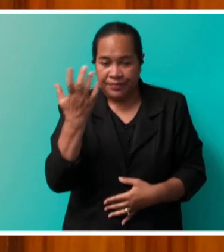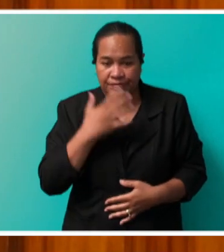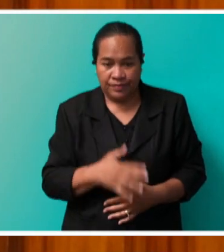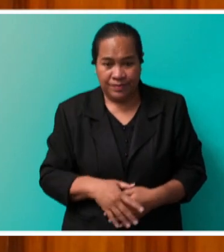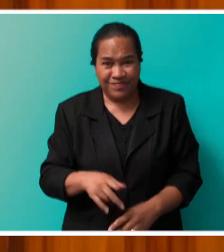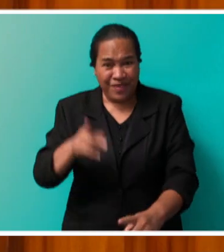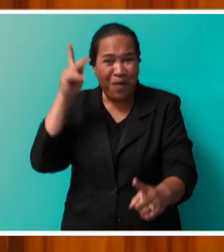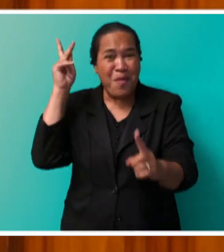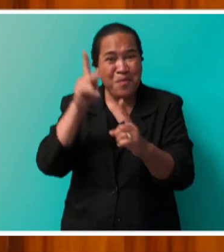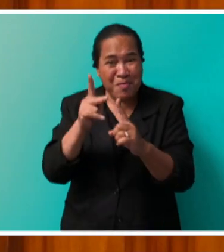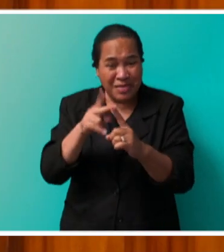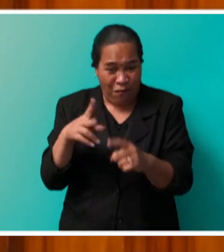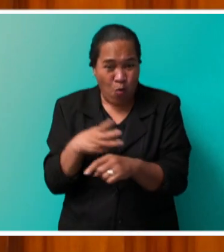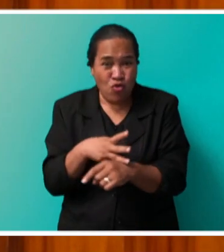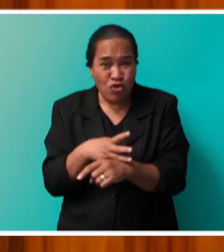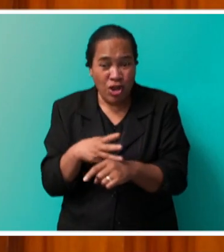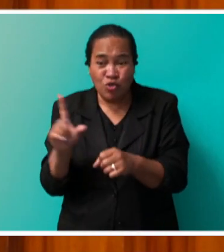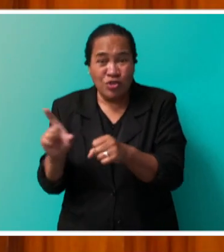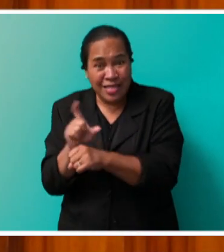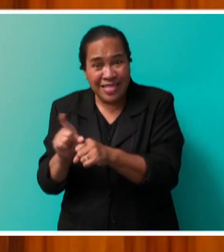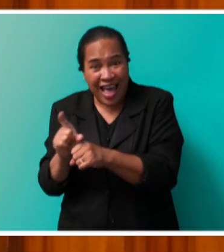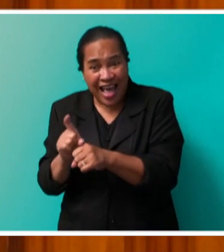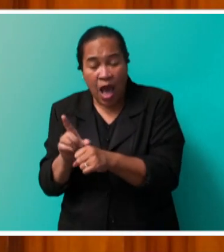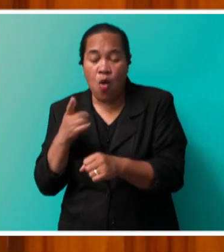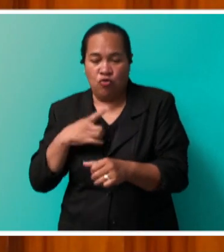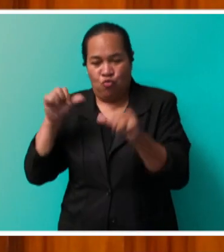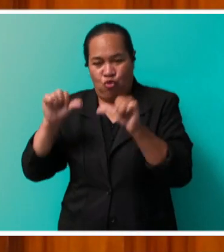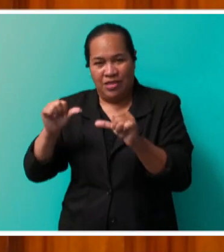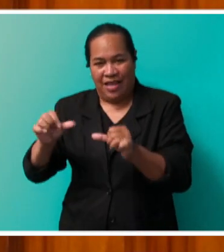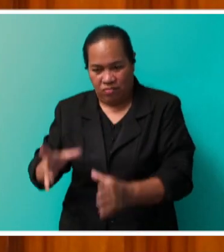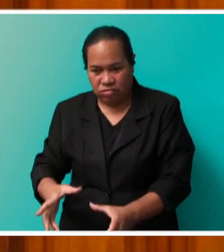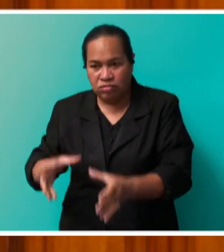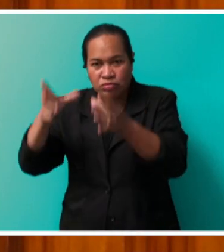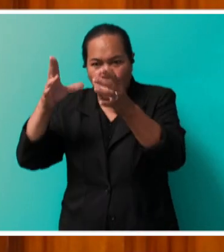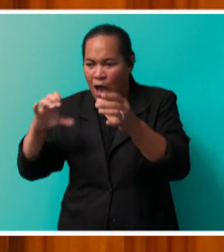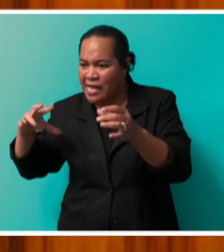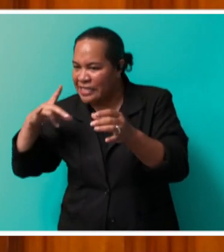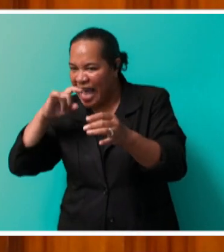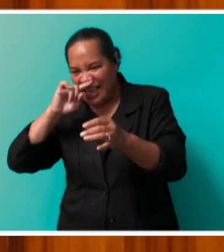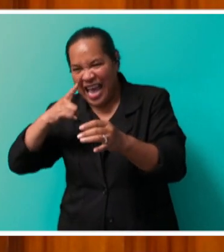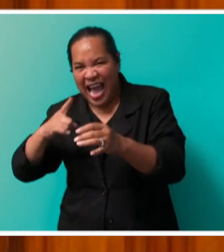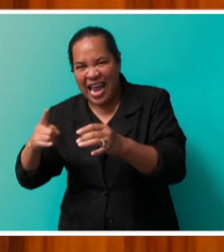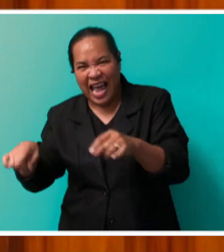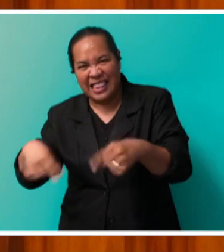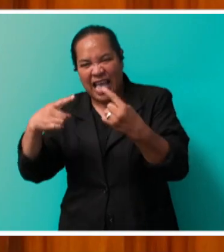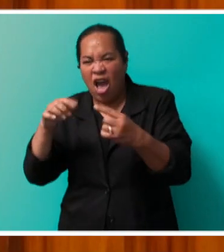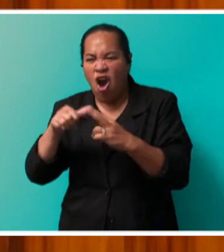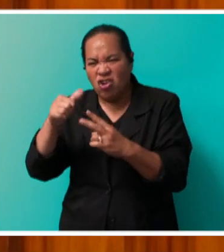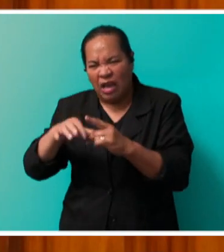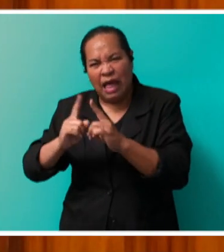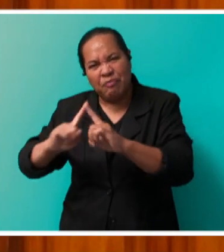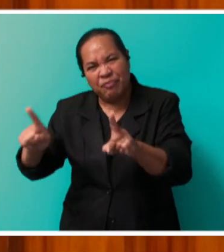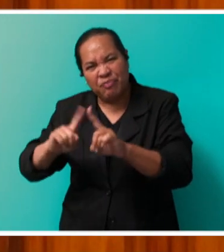purpose of treating timber with chemicals is to protect the timber from insect attack and fungal decay,